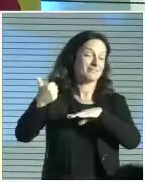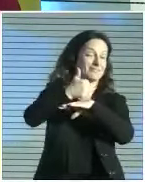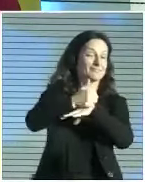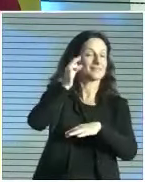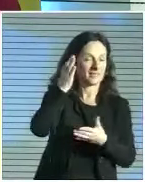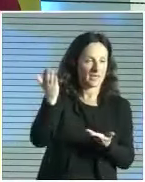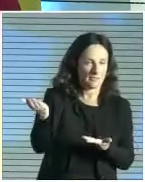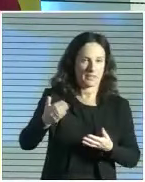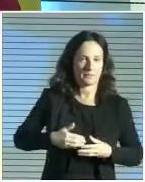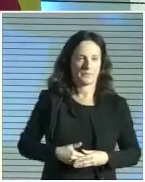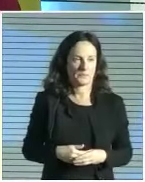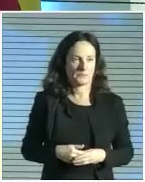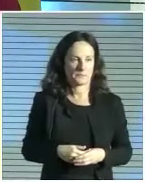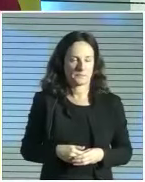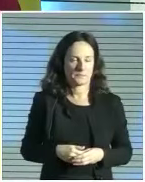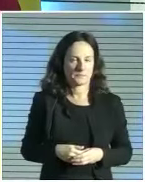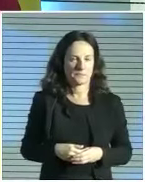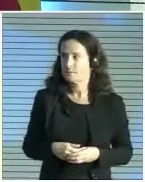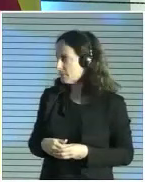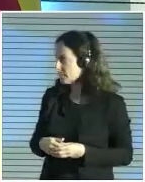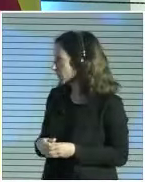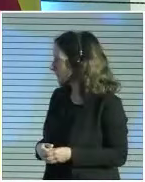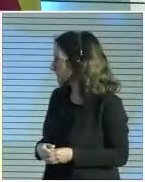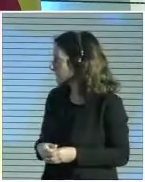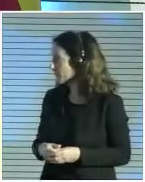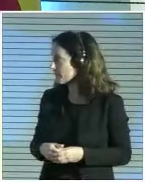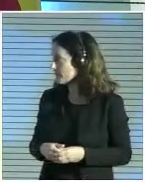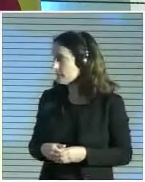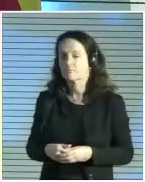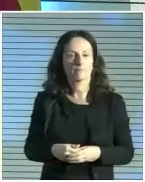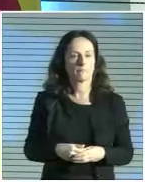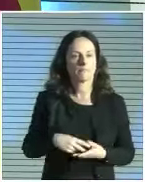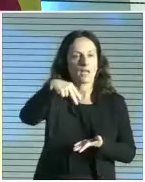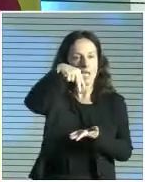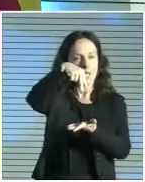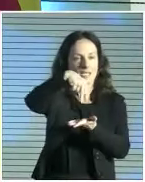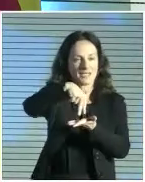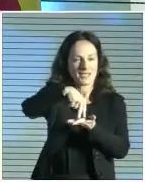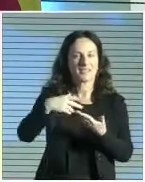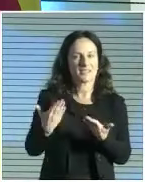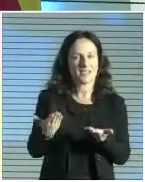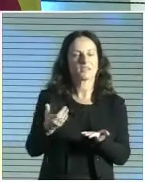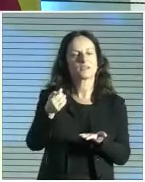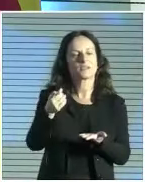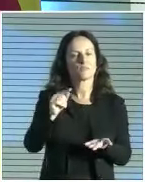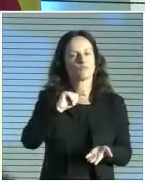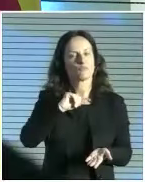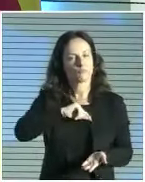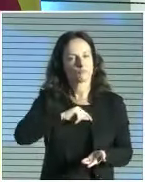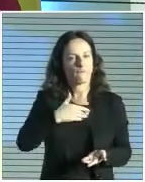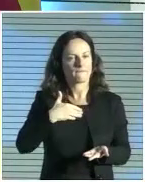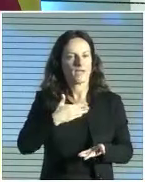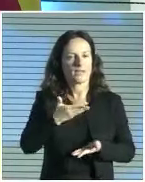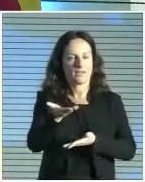arrived here at a very cooperative spirit, and I thank you very much for having joined Alan, Chief Frank, Glenn.